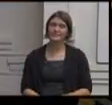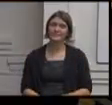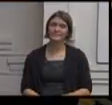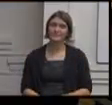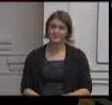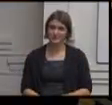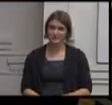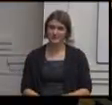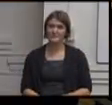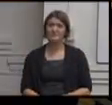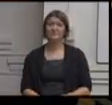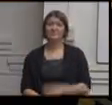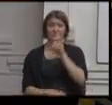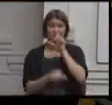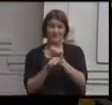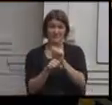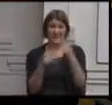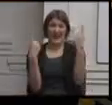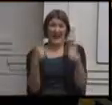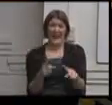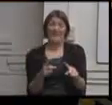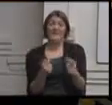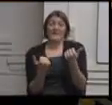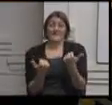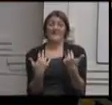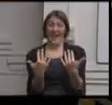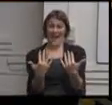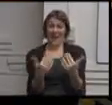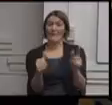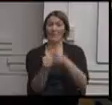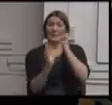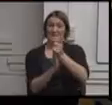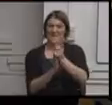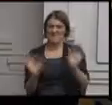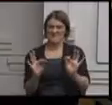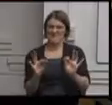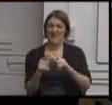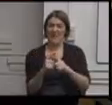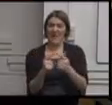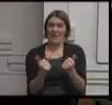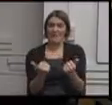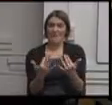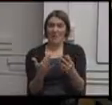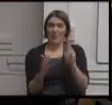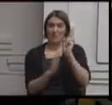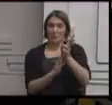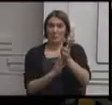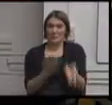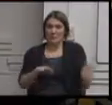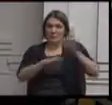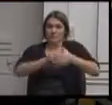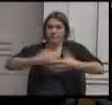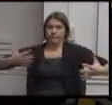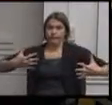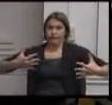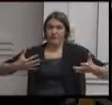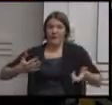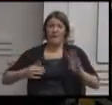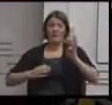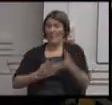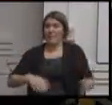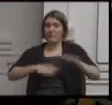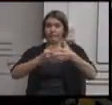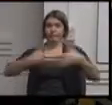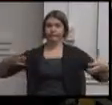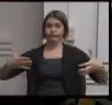Fire doubles in size every minute, and flashover occurs faster than it used to in the past due to the